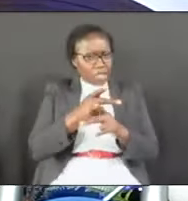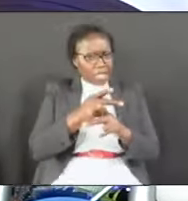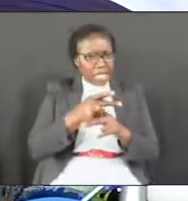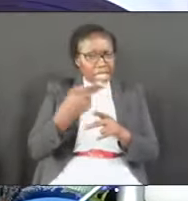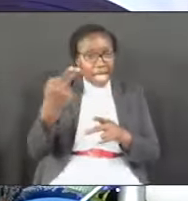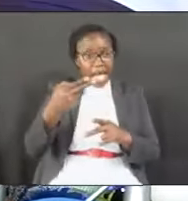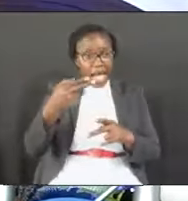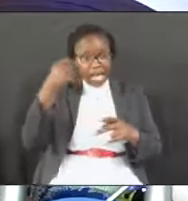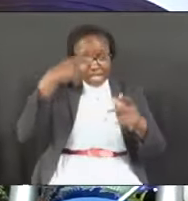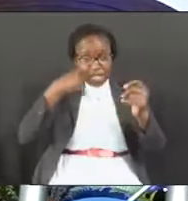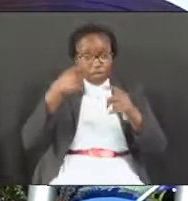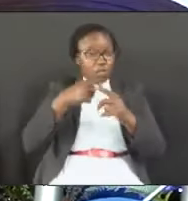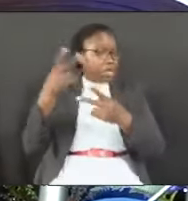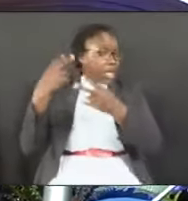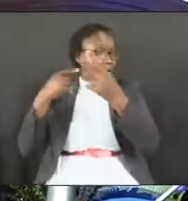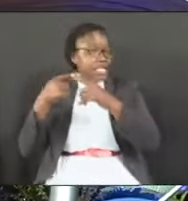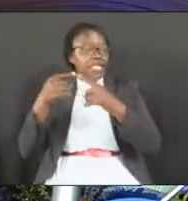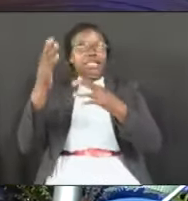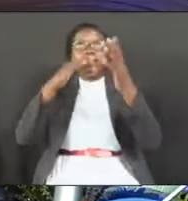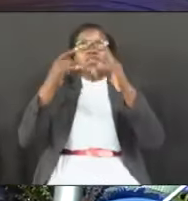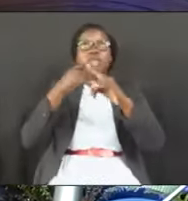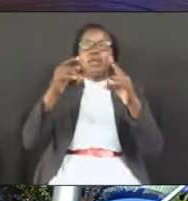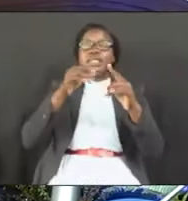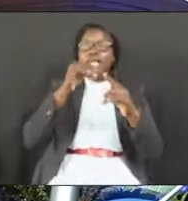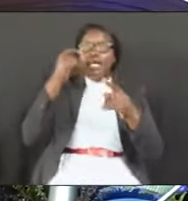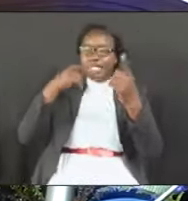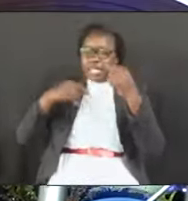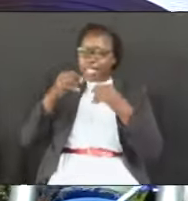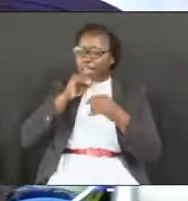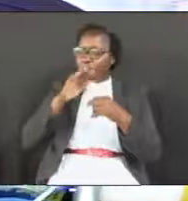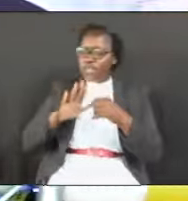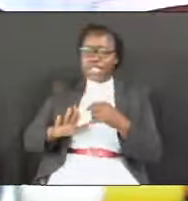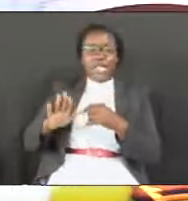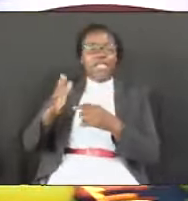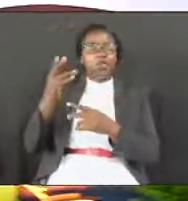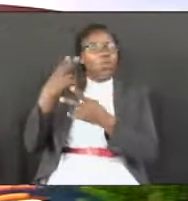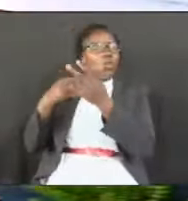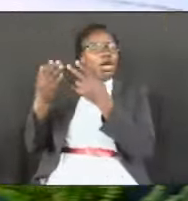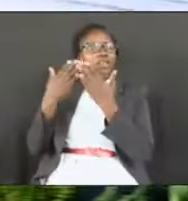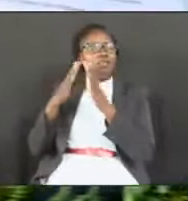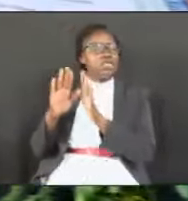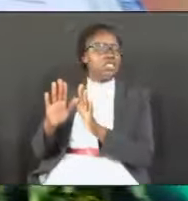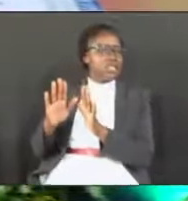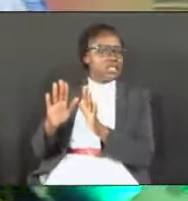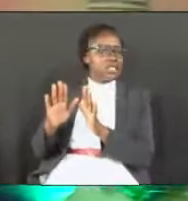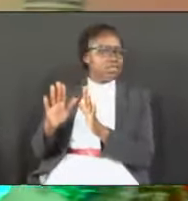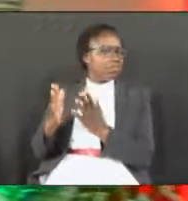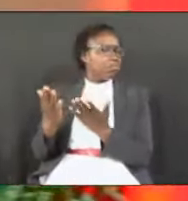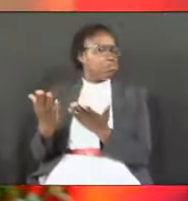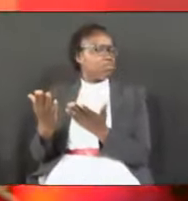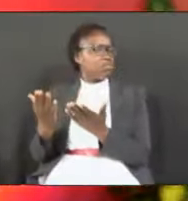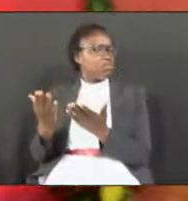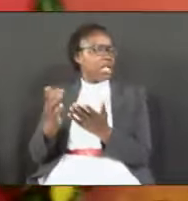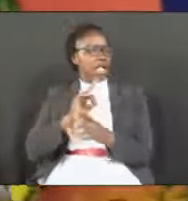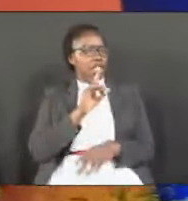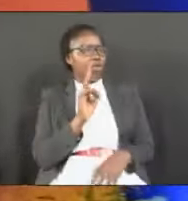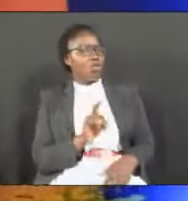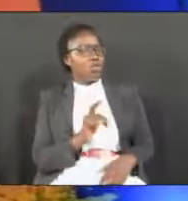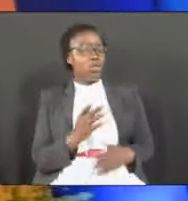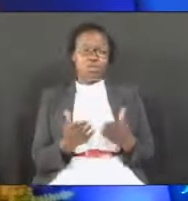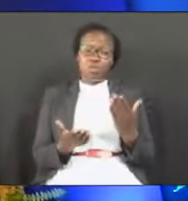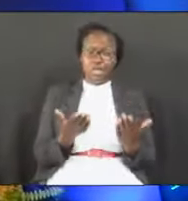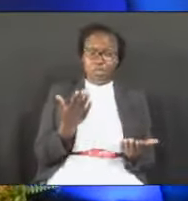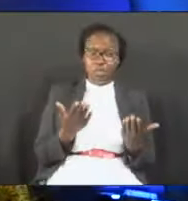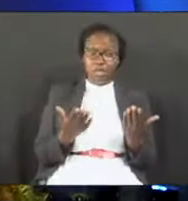being heard in heaven, but the cry of the son was heard? I don't know, but I'm just, I can speculate. Maybe